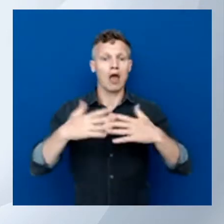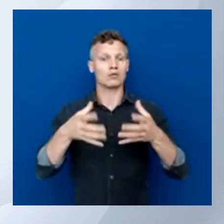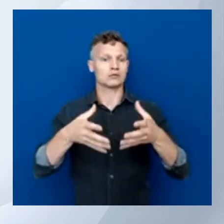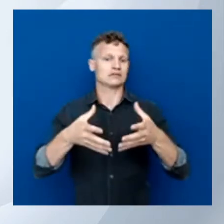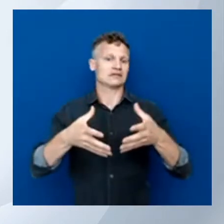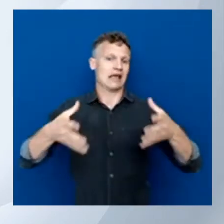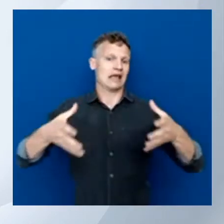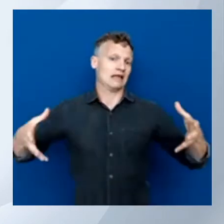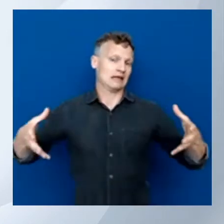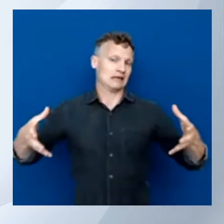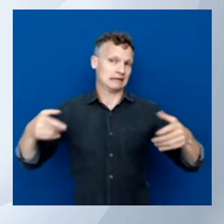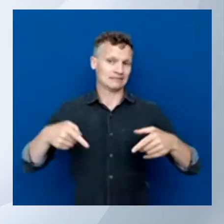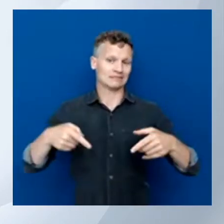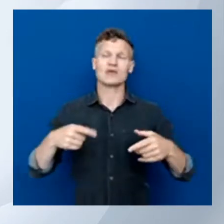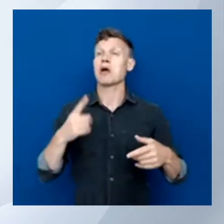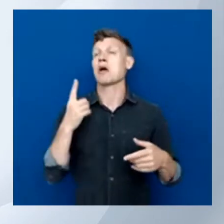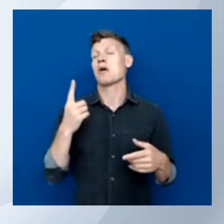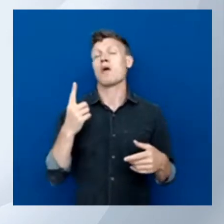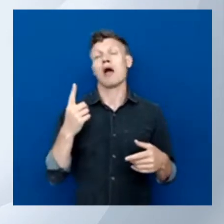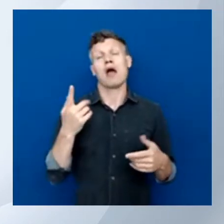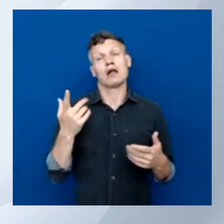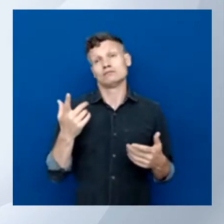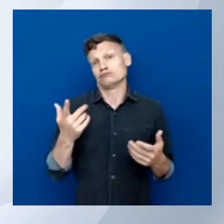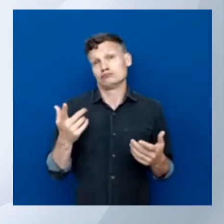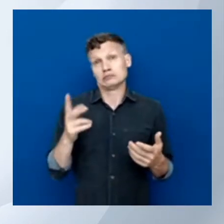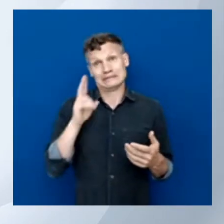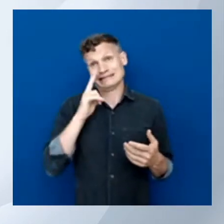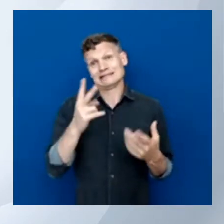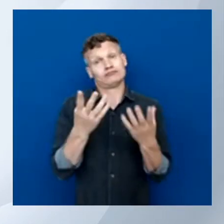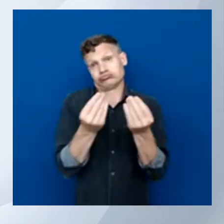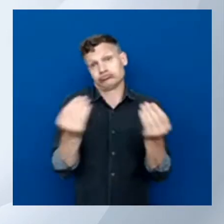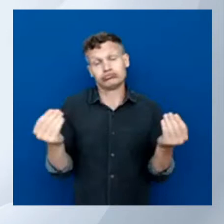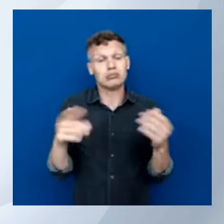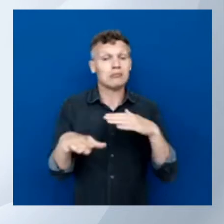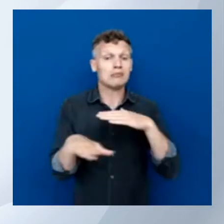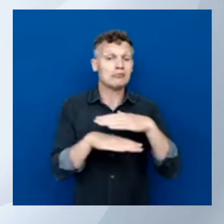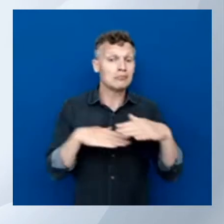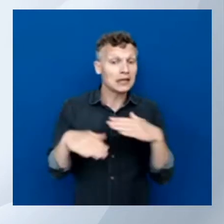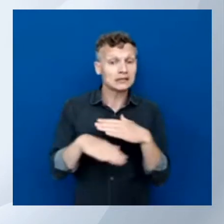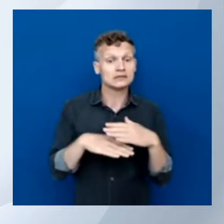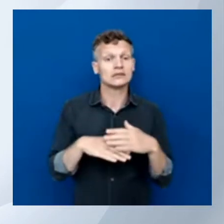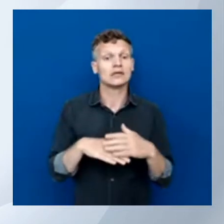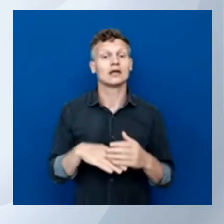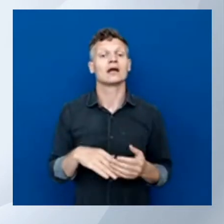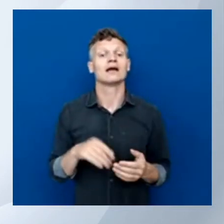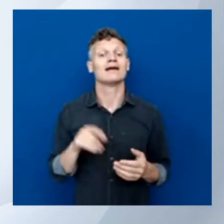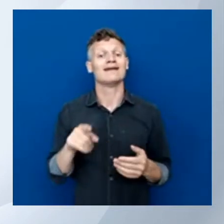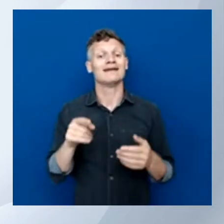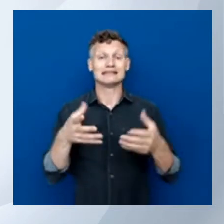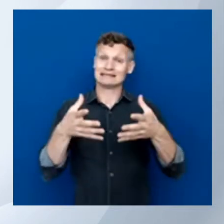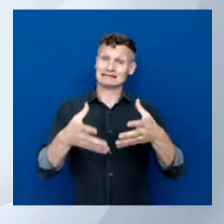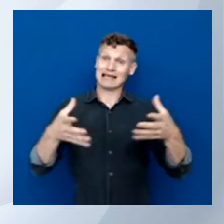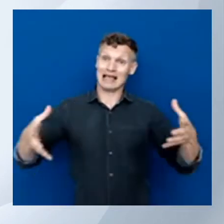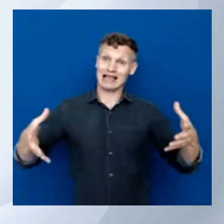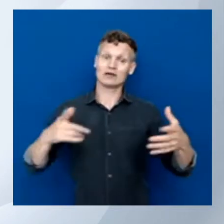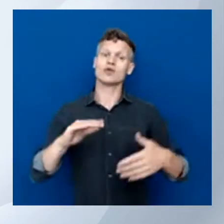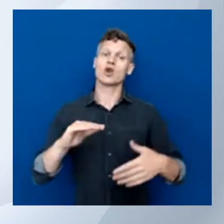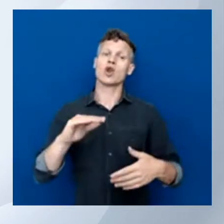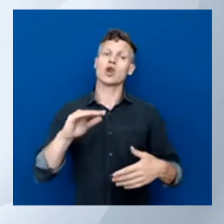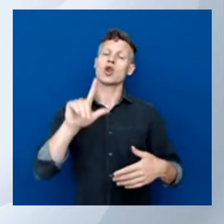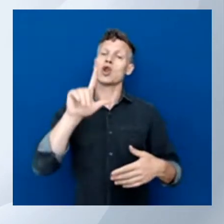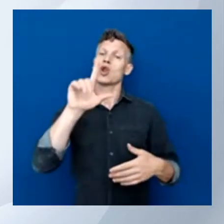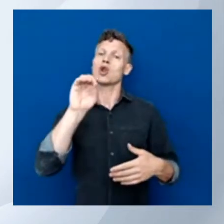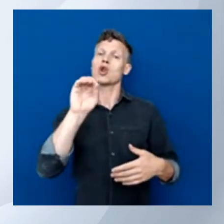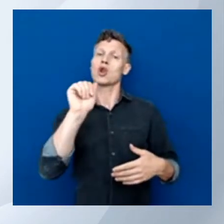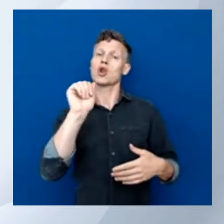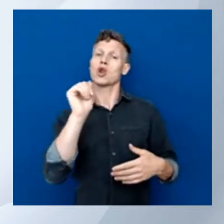scenario that you might do kind of at a basic level would be scaling with load balancing. So you would have a load balancer that you would spin up